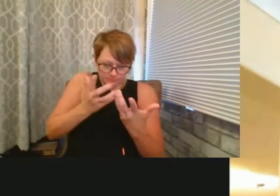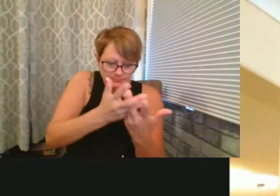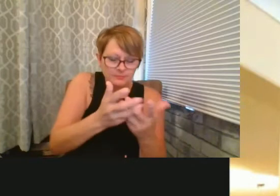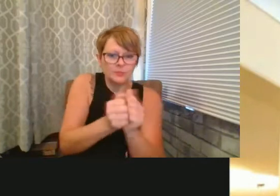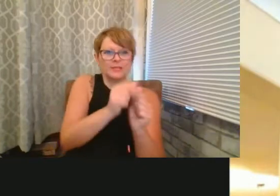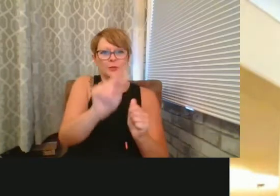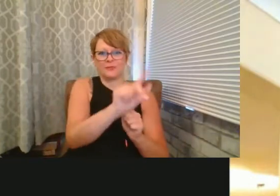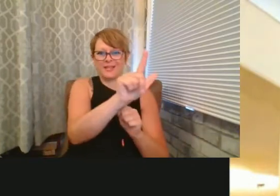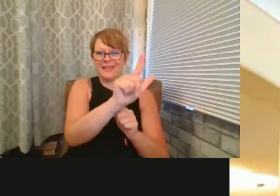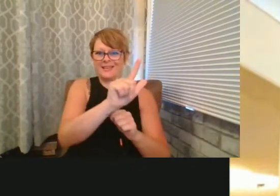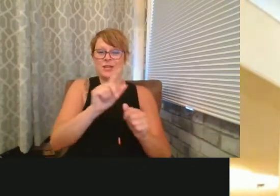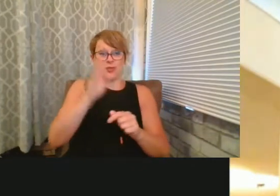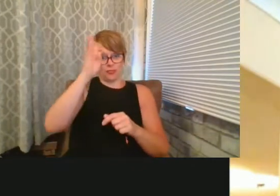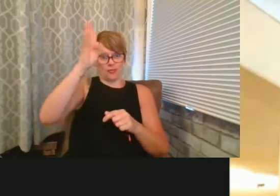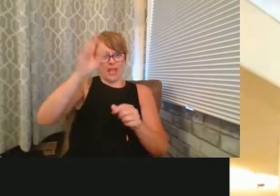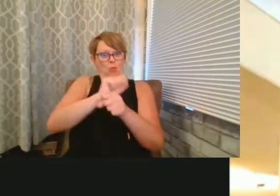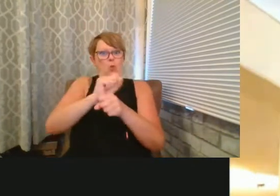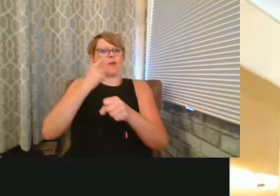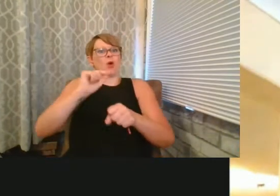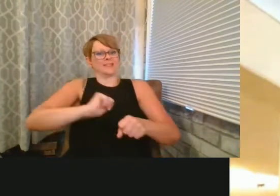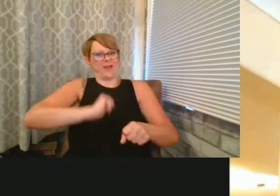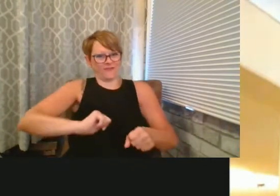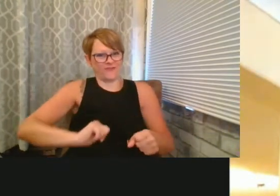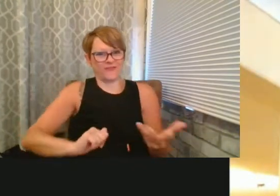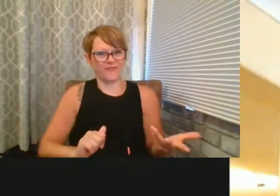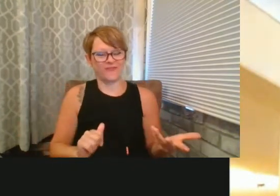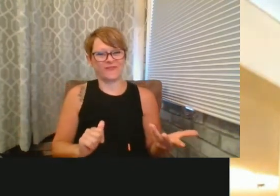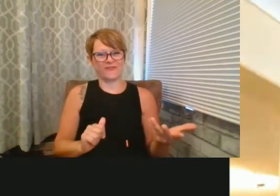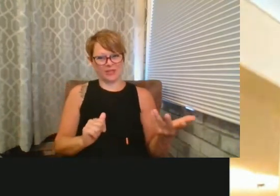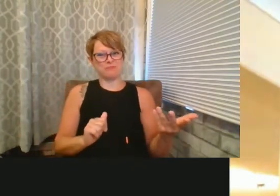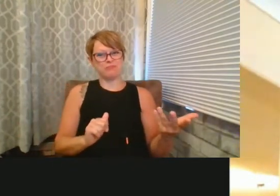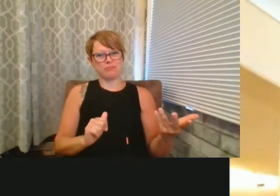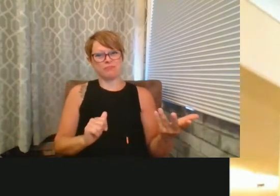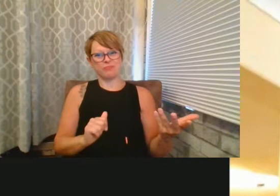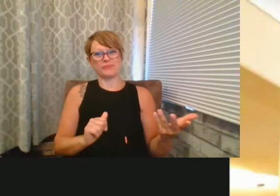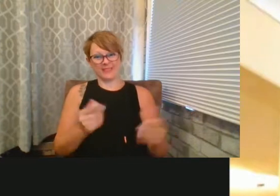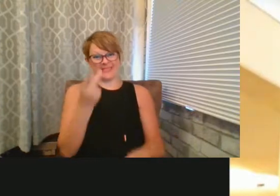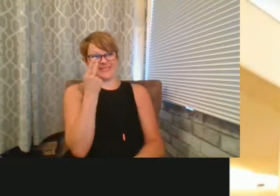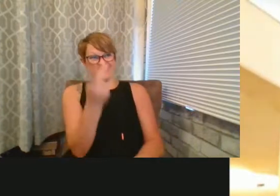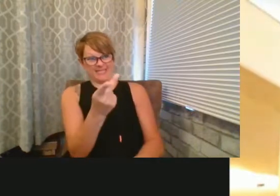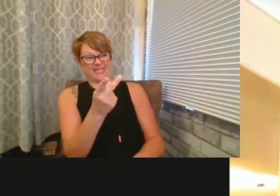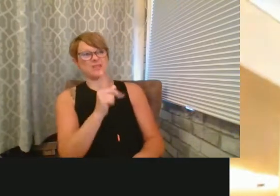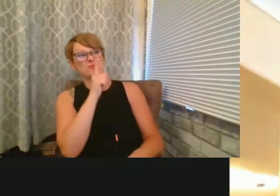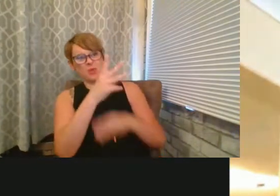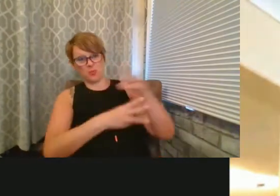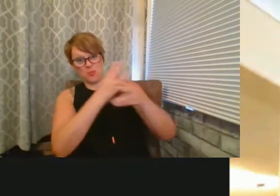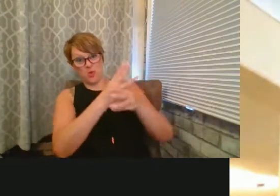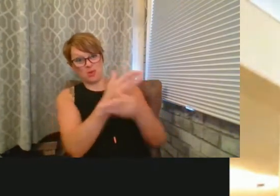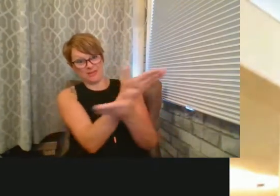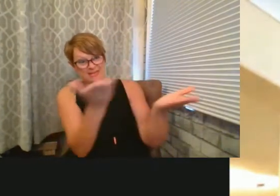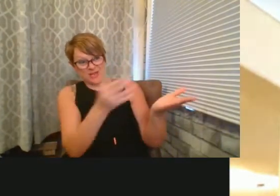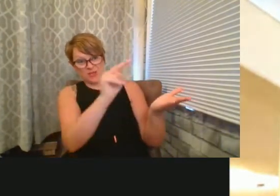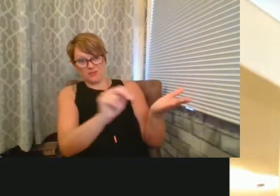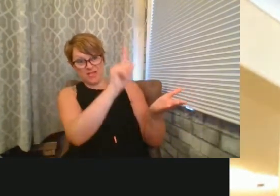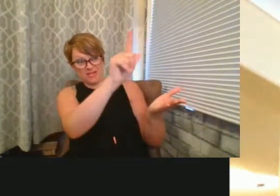for ourselves by filling in the holes that exist in the existing reality here. So there is that.